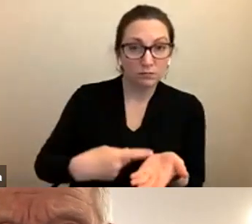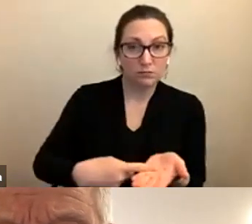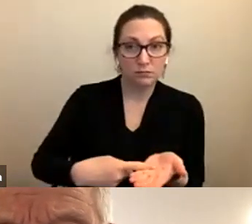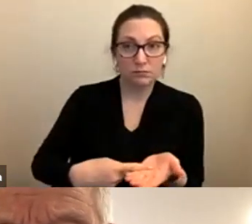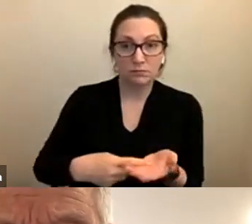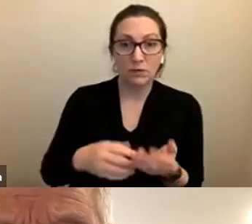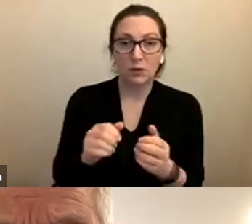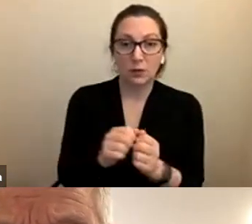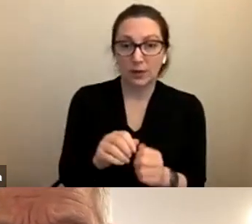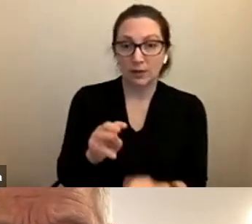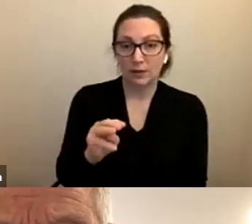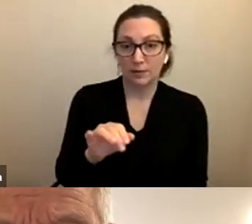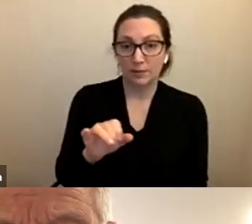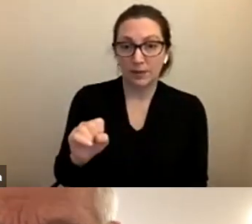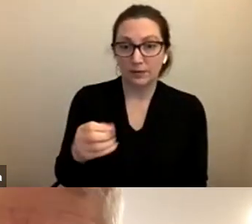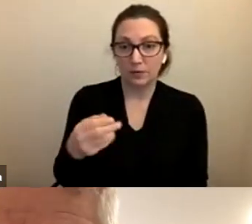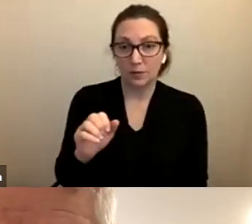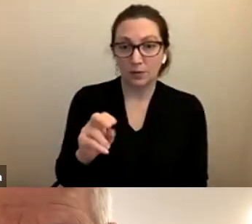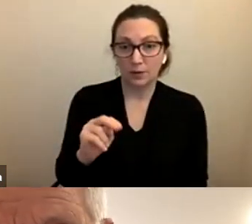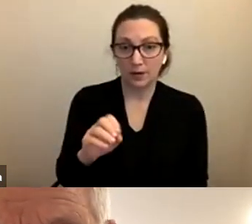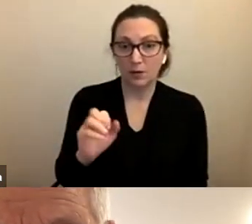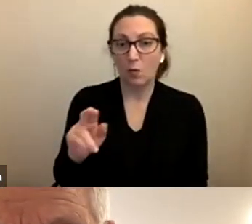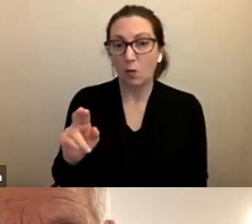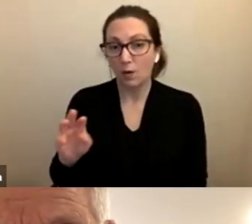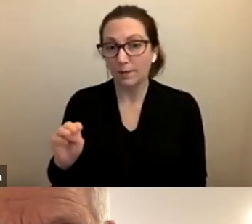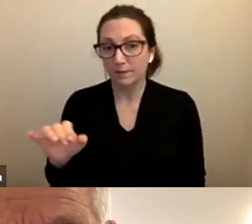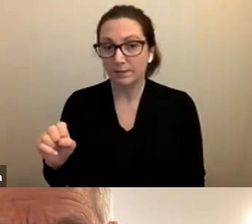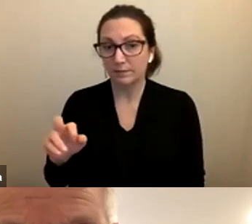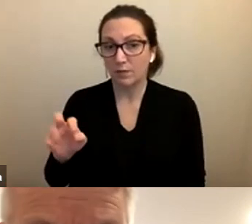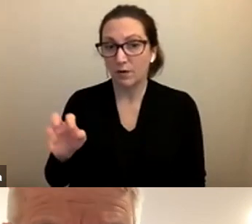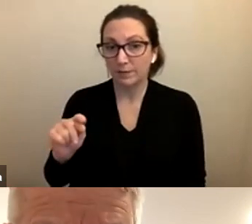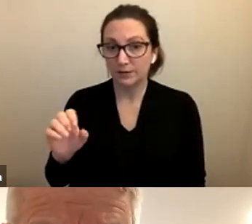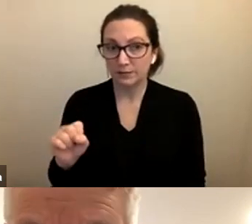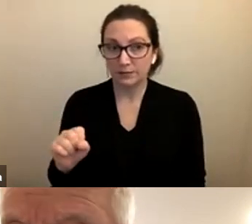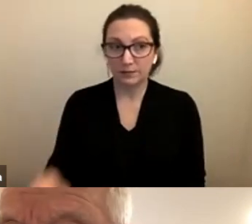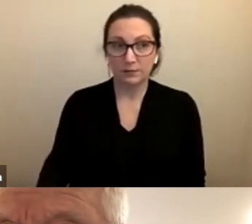either Ms. Hogan or Ms. Roberts?